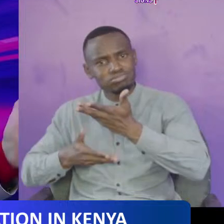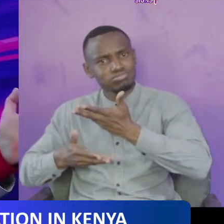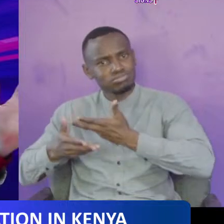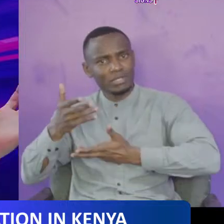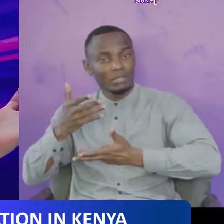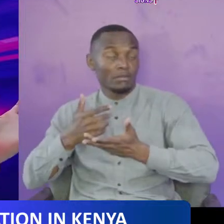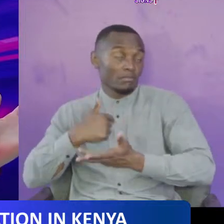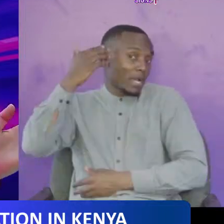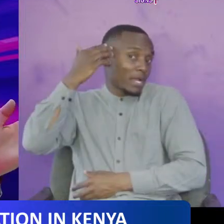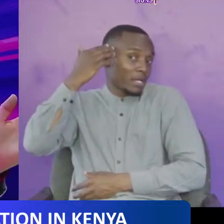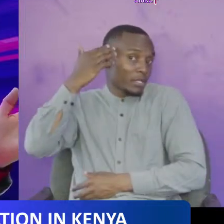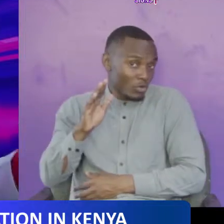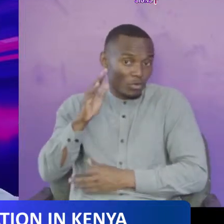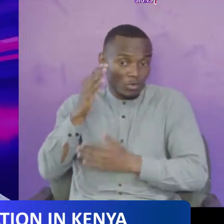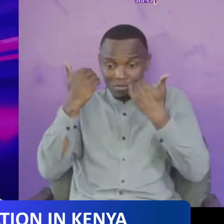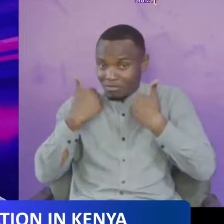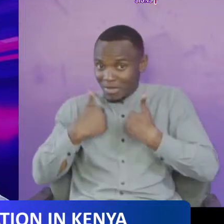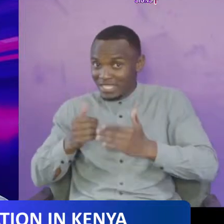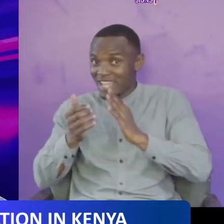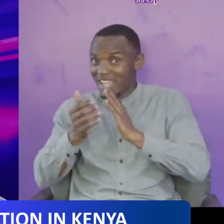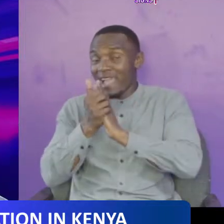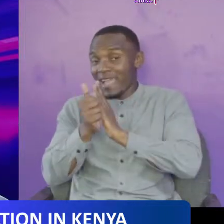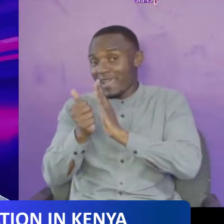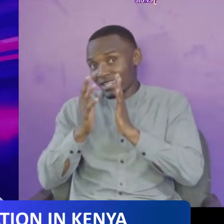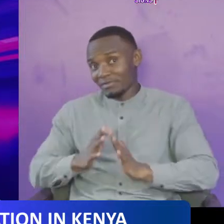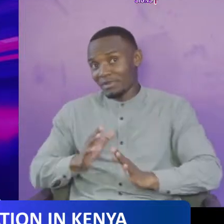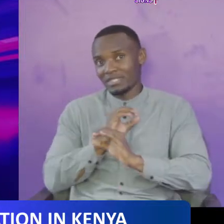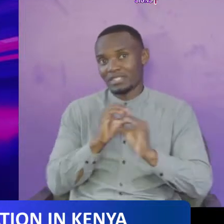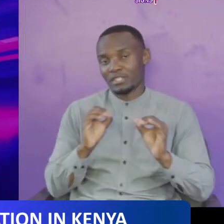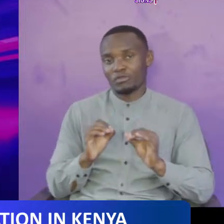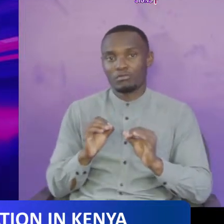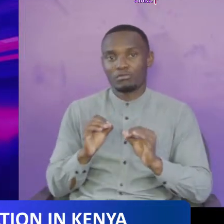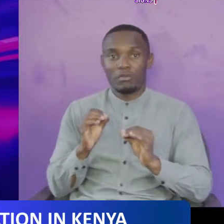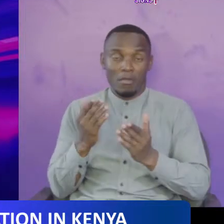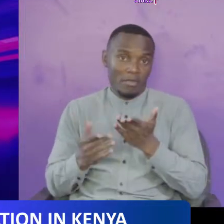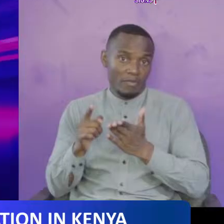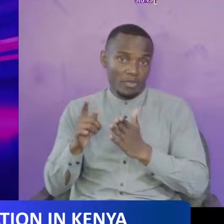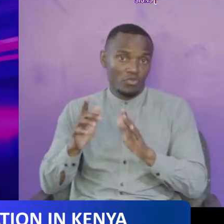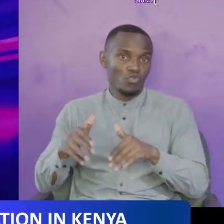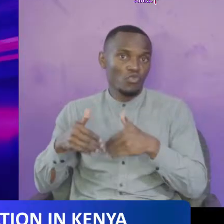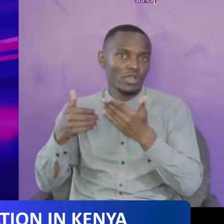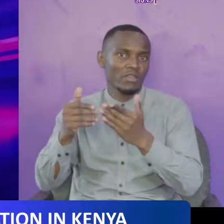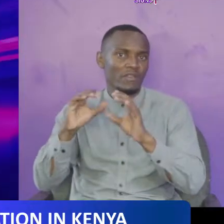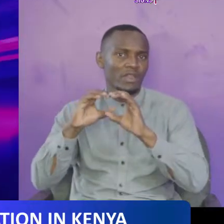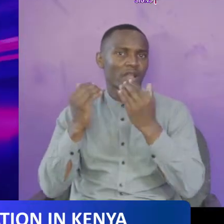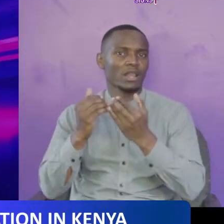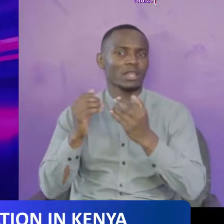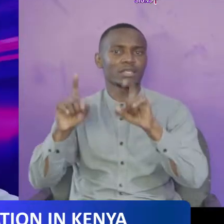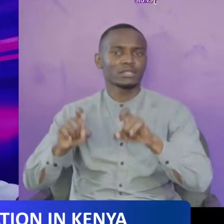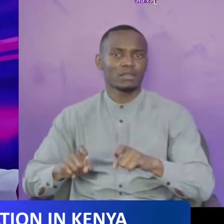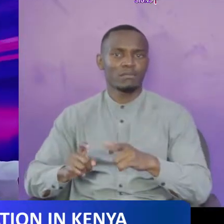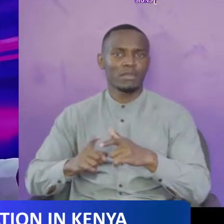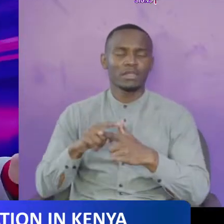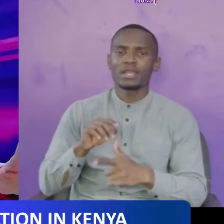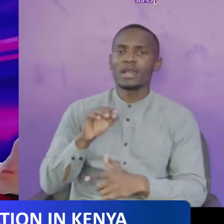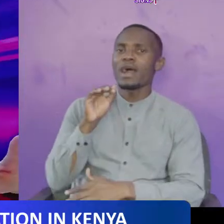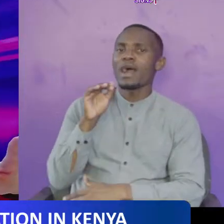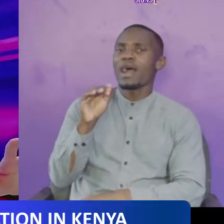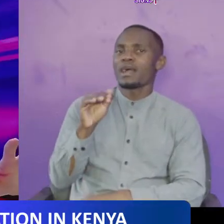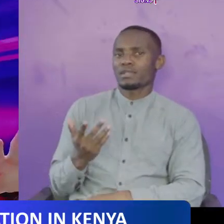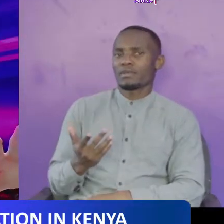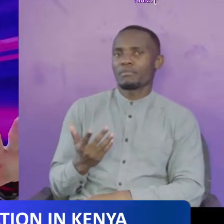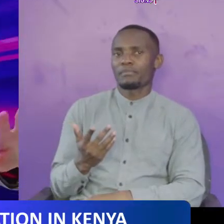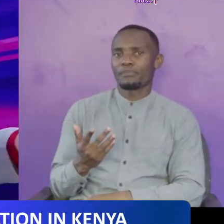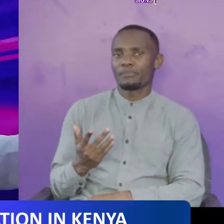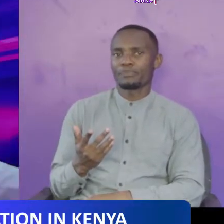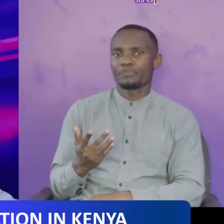know. I'm not an educationist. Probably you will tell me. You give a class an exam, and you ask them, do not